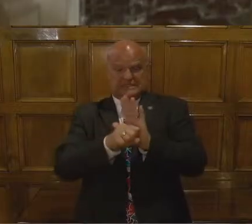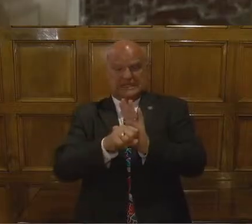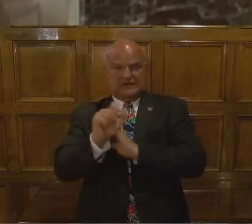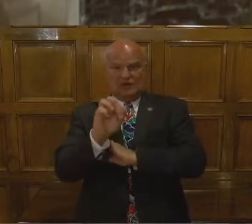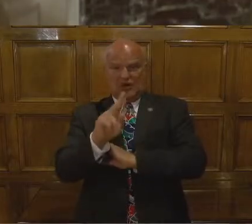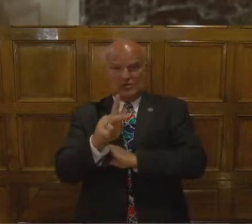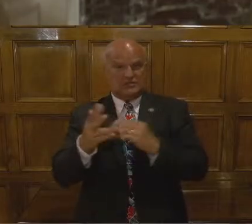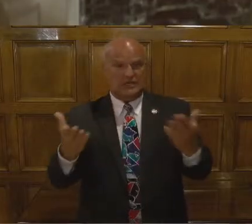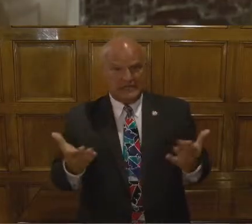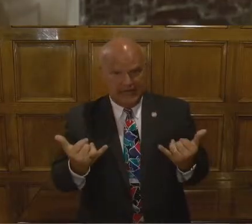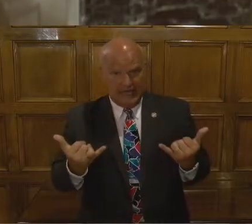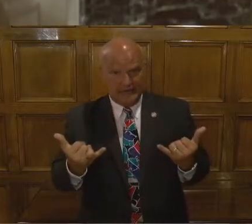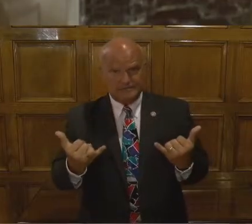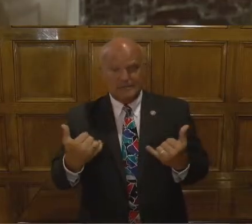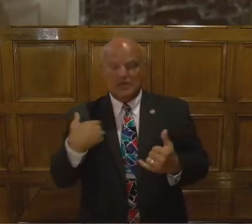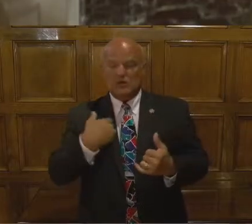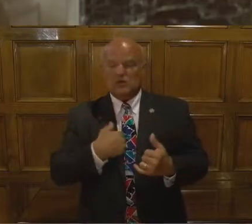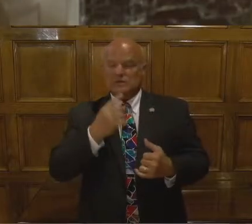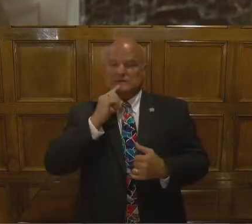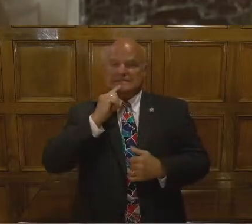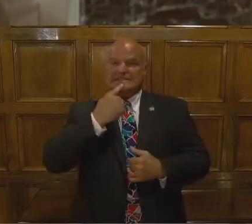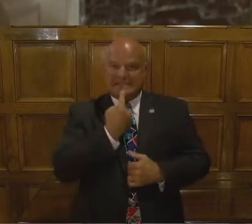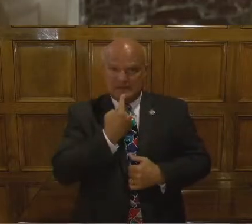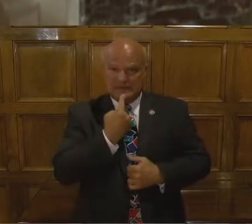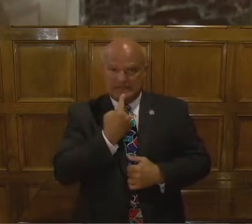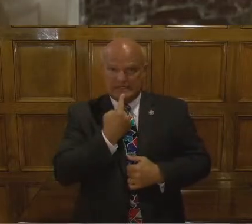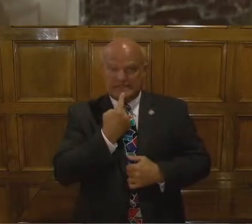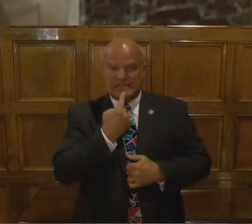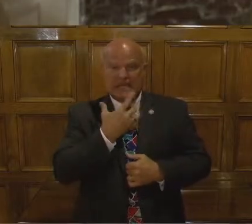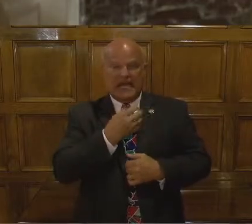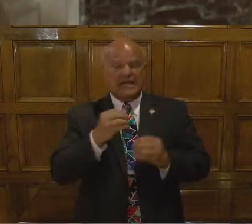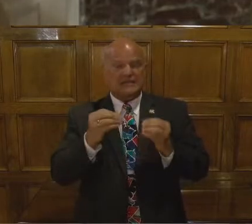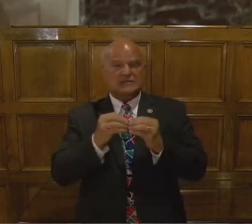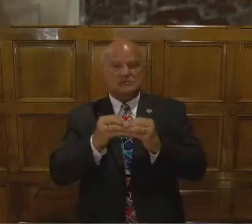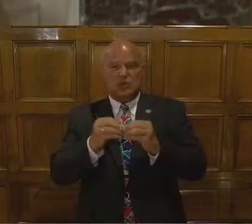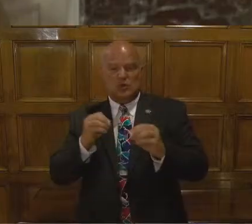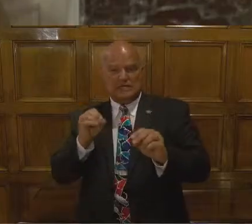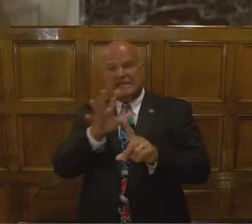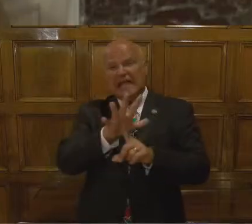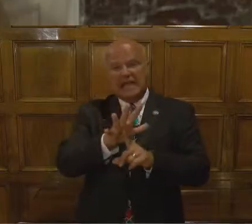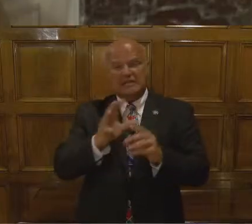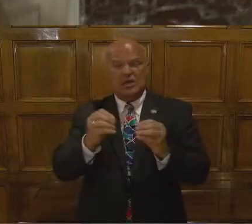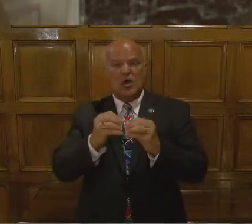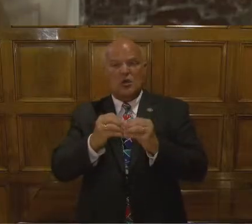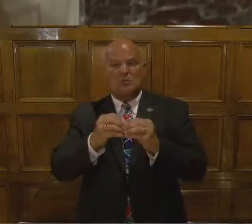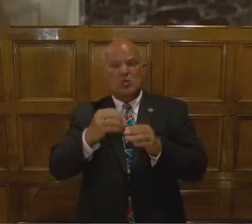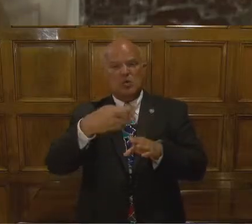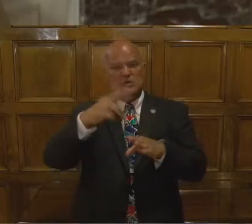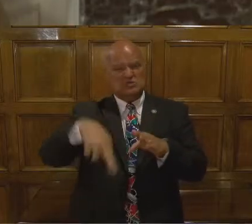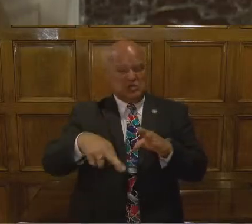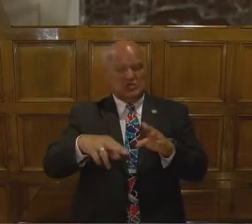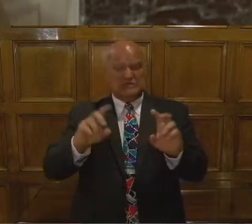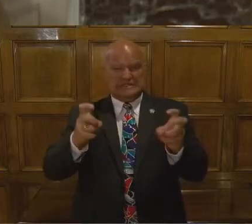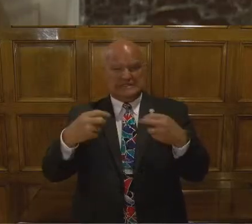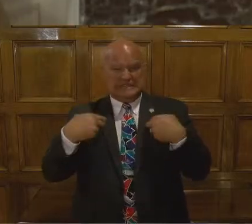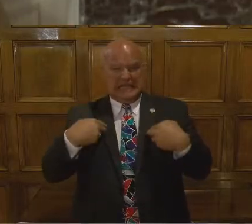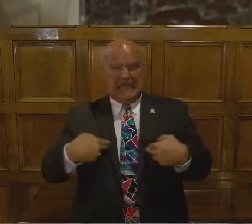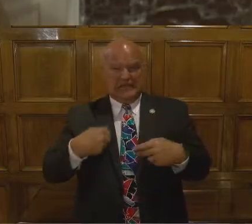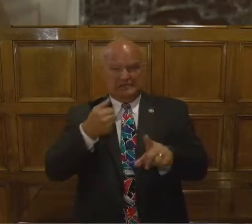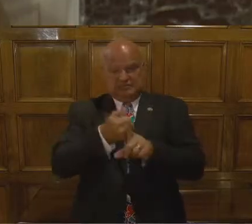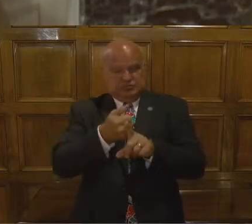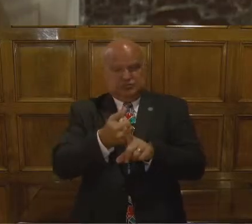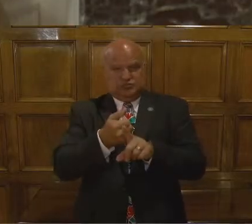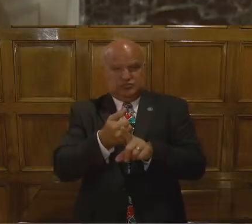Arkansas, and we have to take that very seriously. It's more contagious. It has more consequences in terms of health,